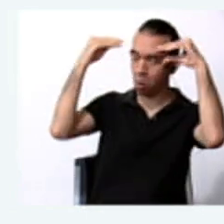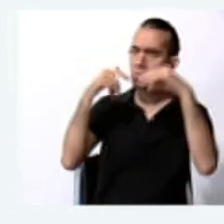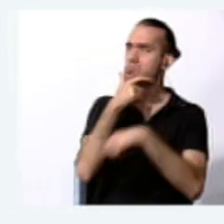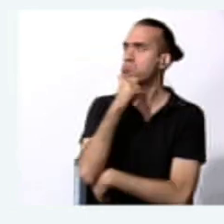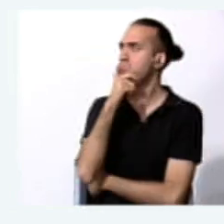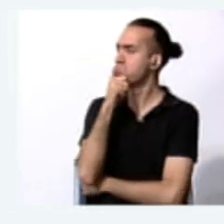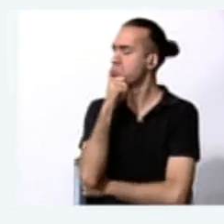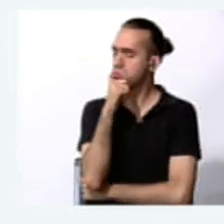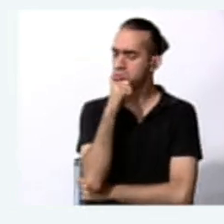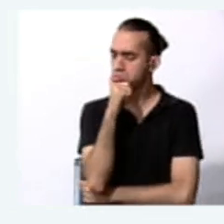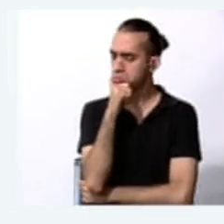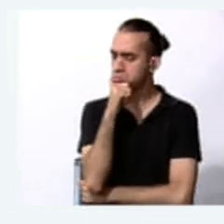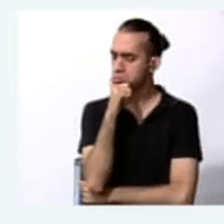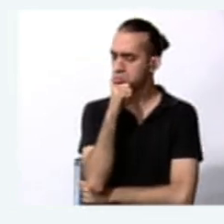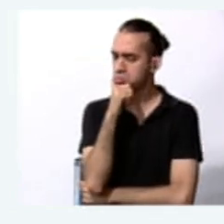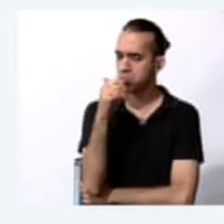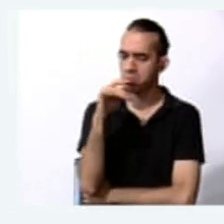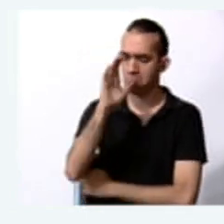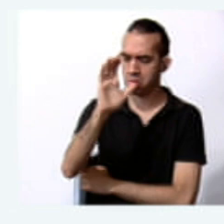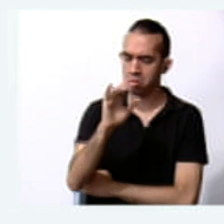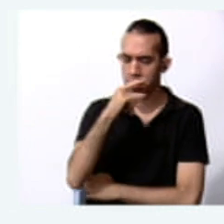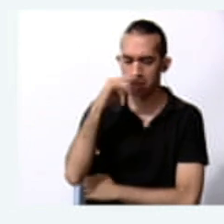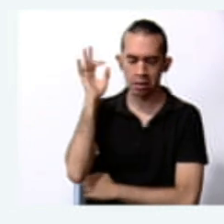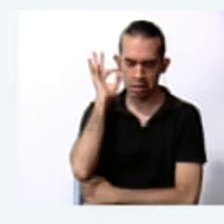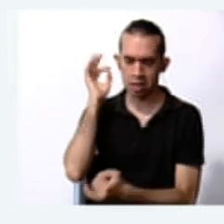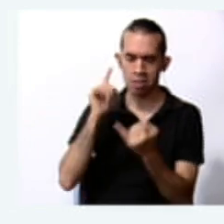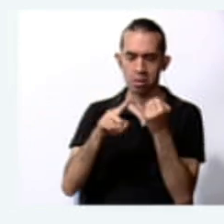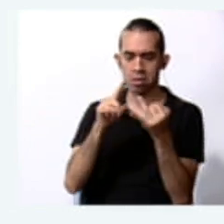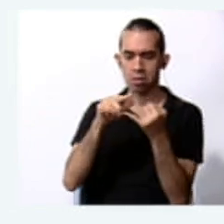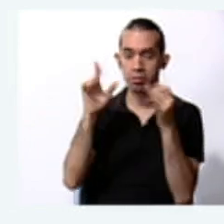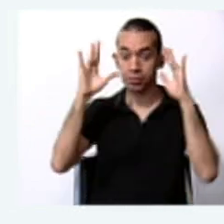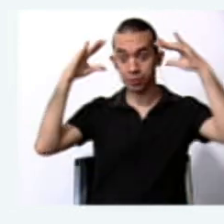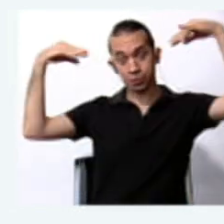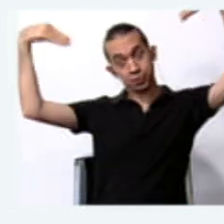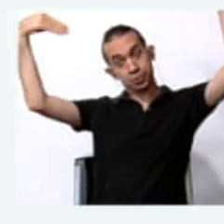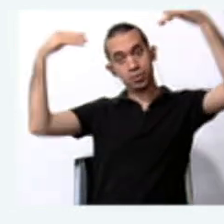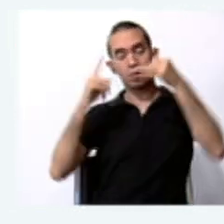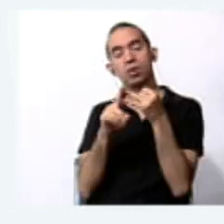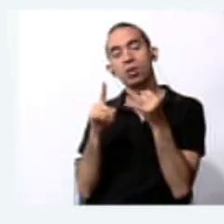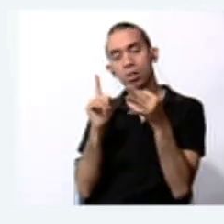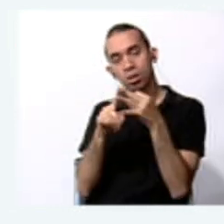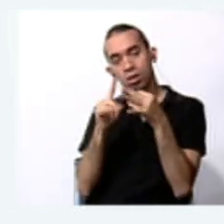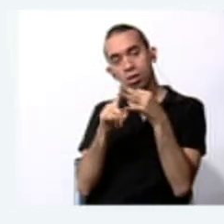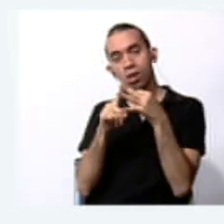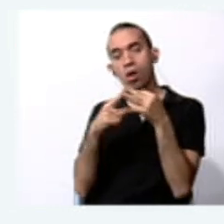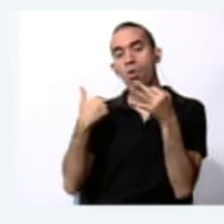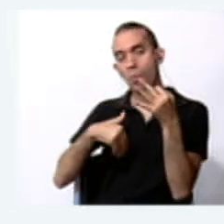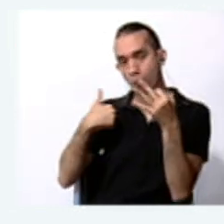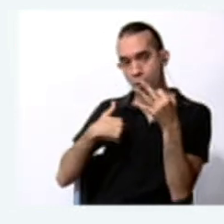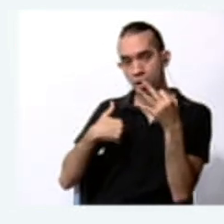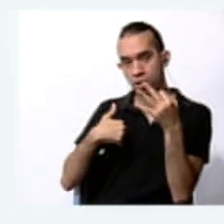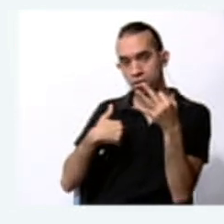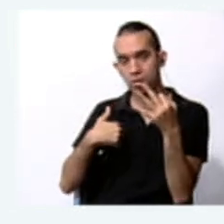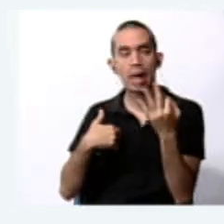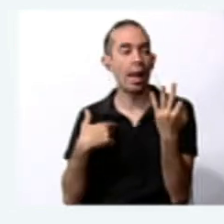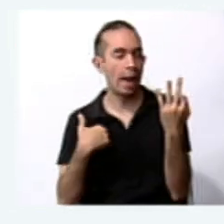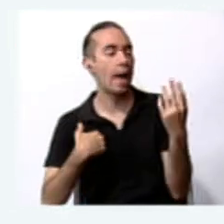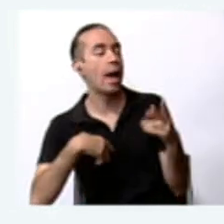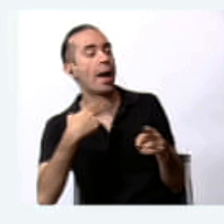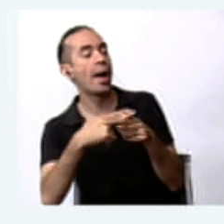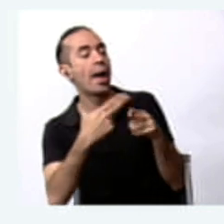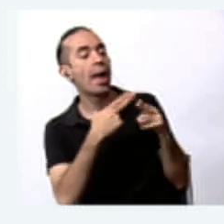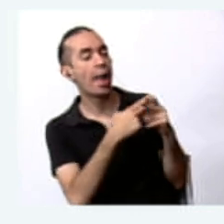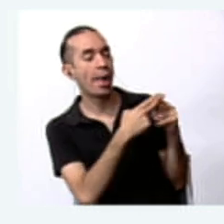was a girl, an alien, and a man. Yes, very good. And what are the